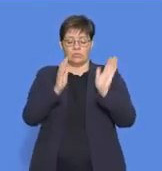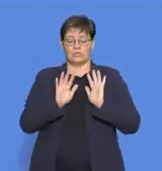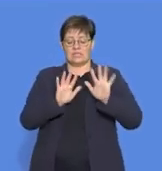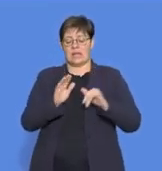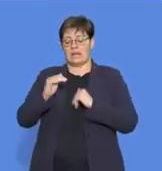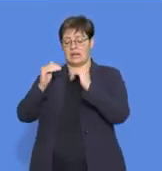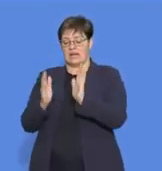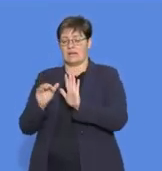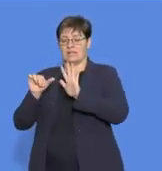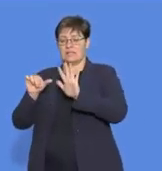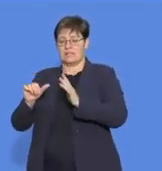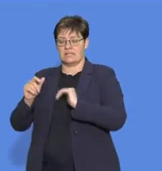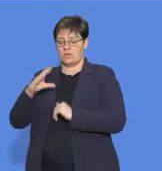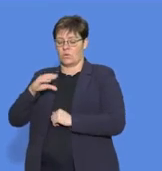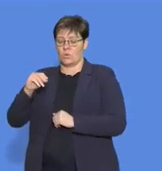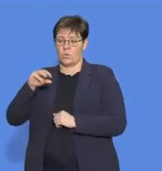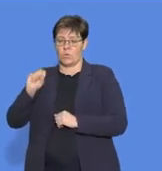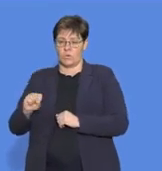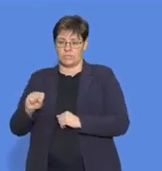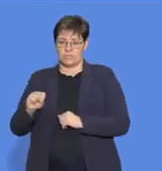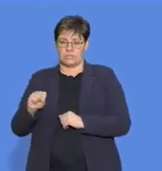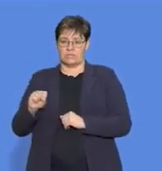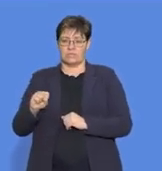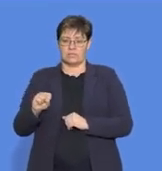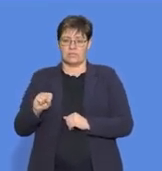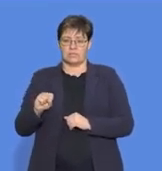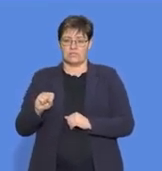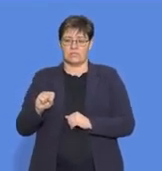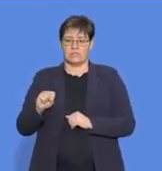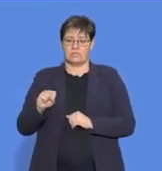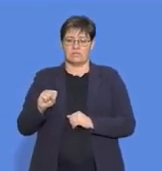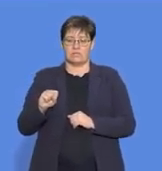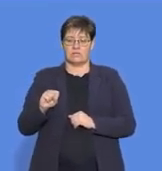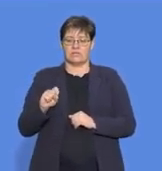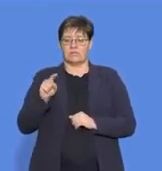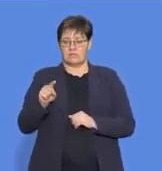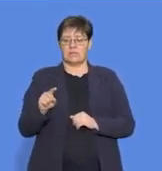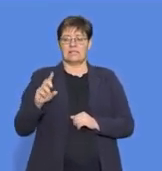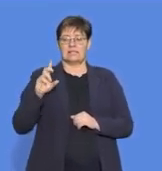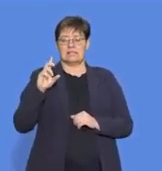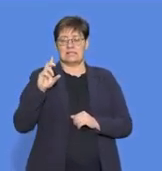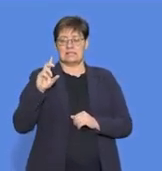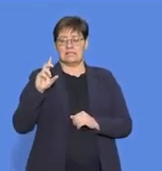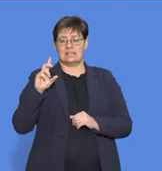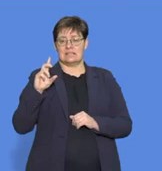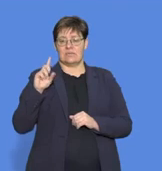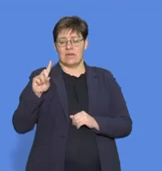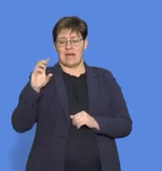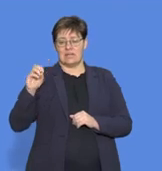2 times 10 times 6 times cos of the angle in between, which